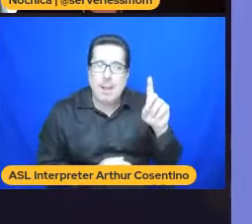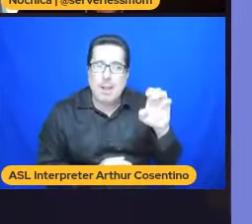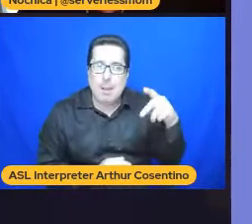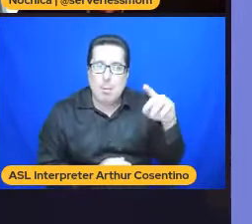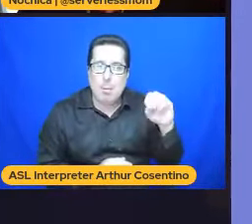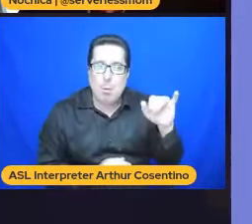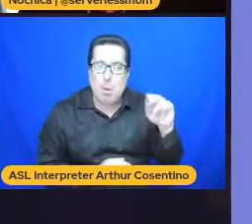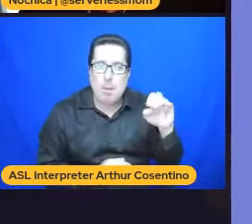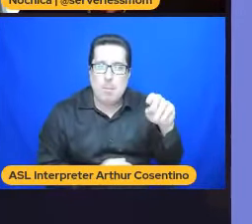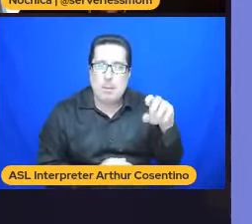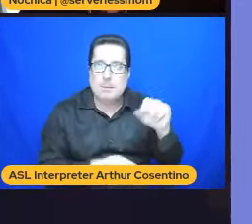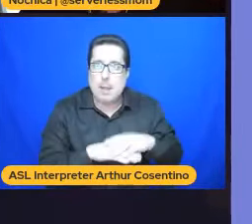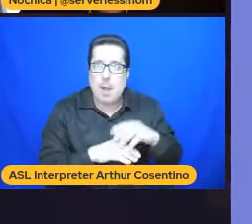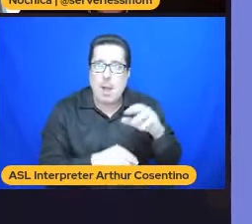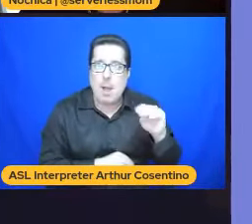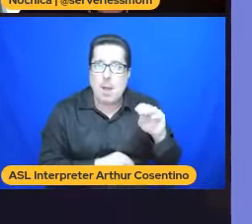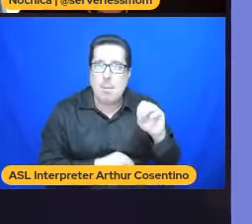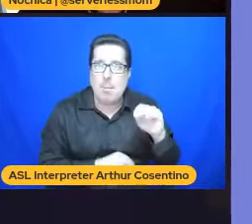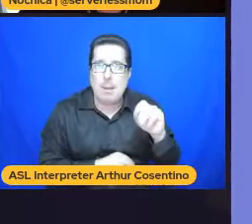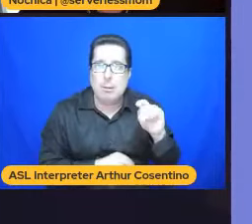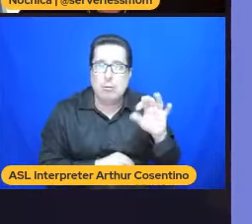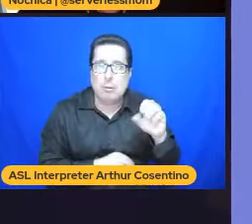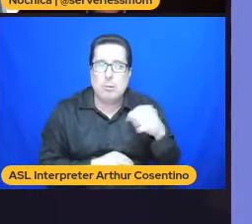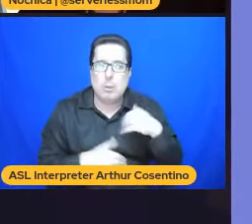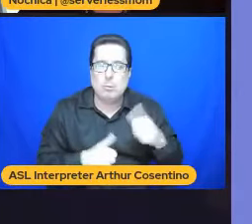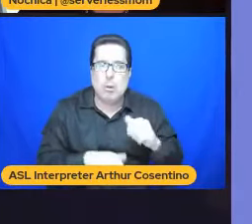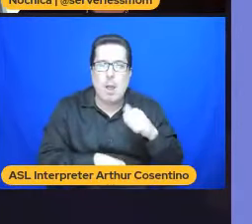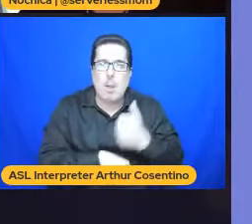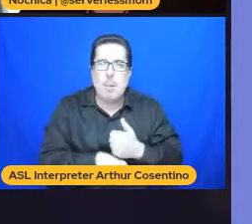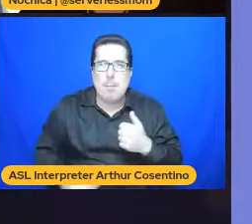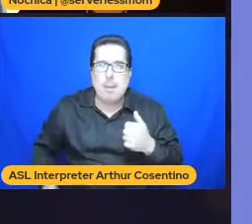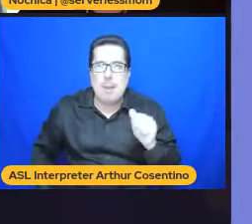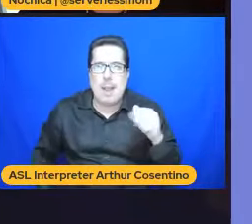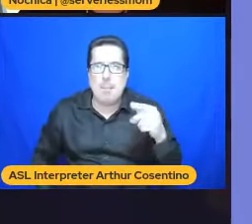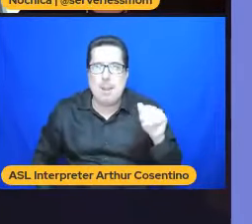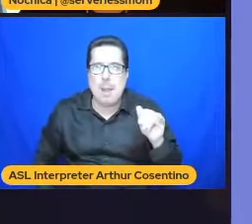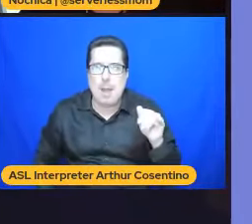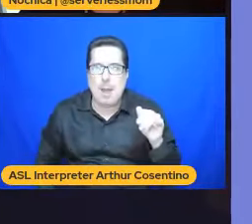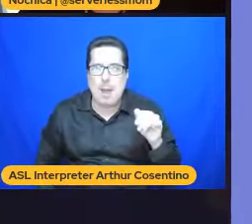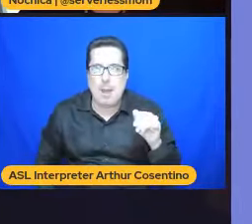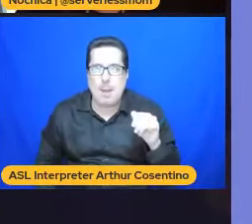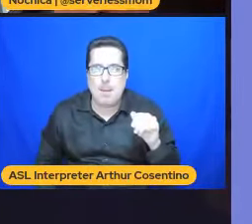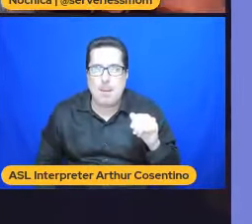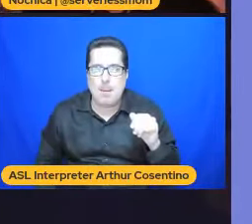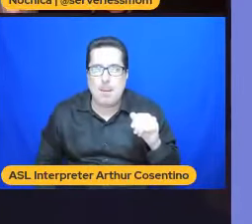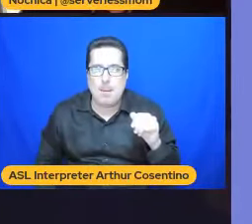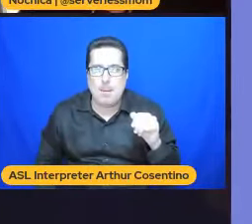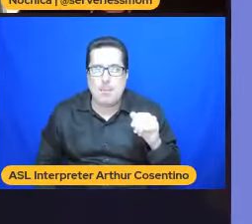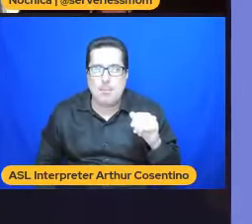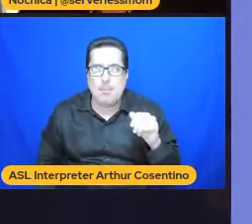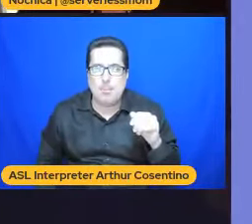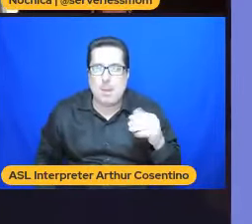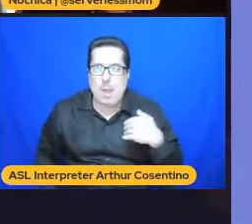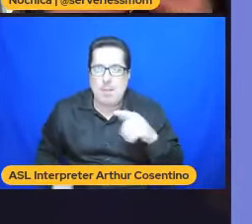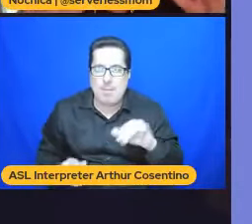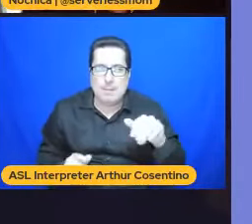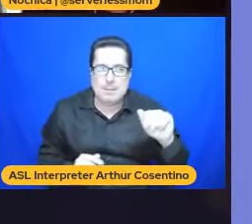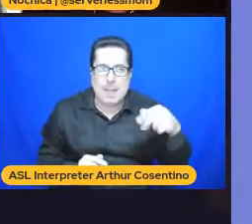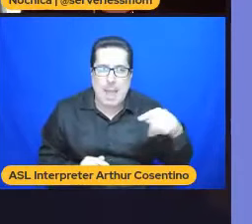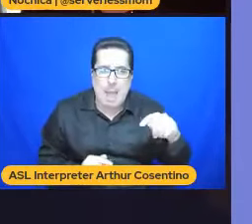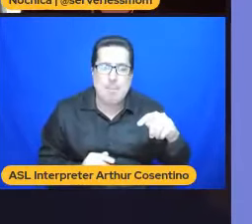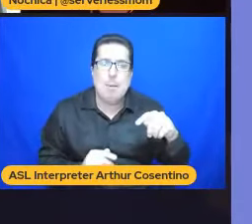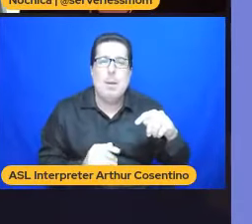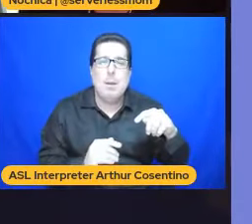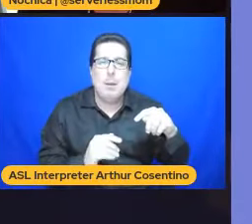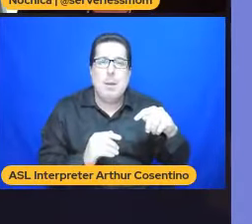metrics, we tried implementing an API endpoint to say, hey, there was a deployment on this application or this